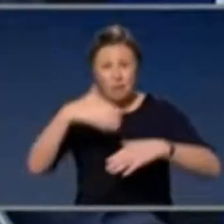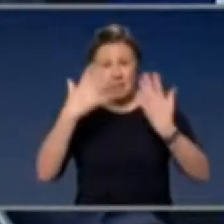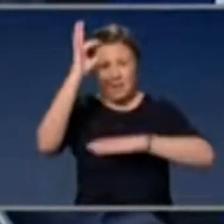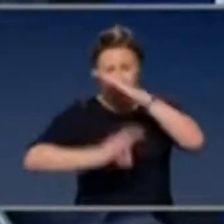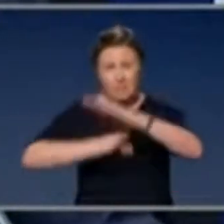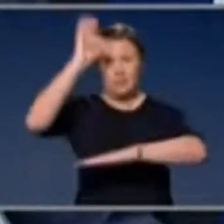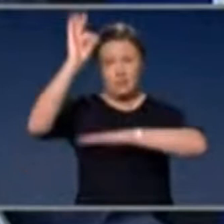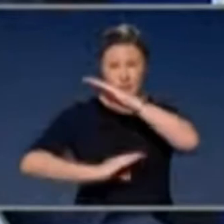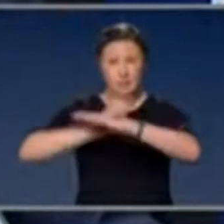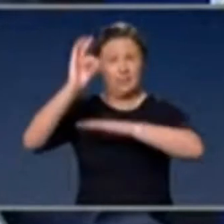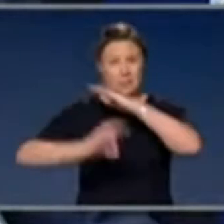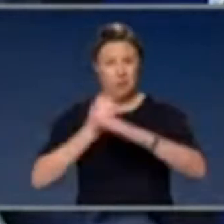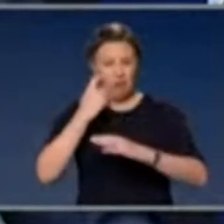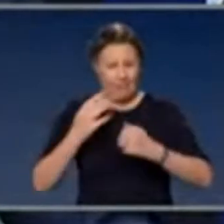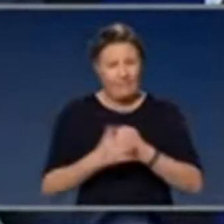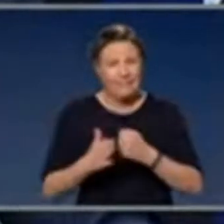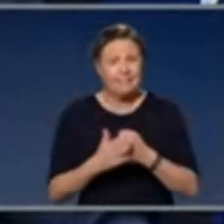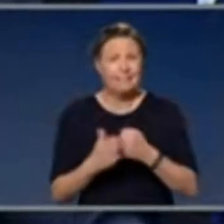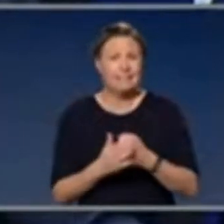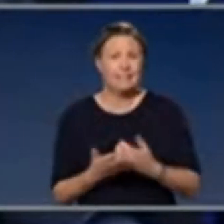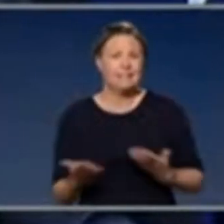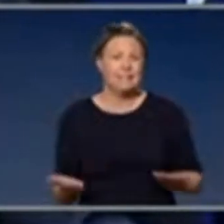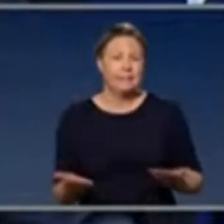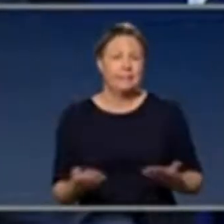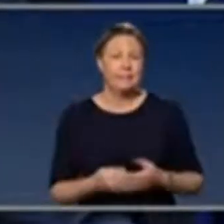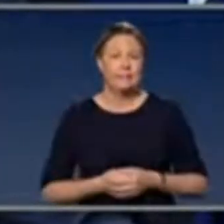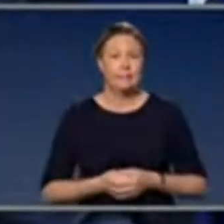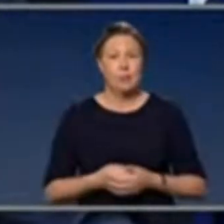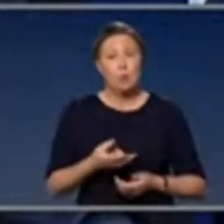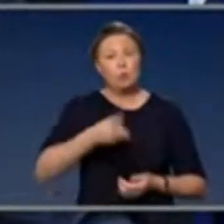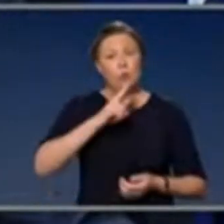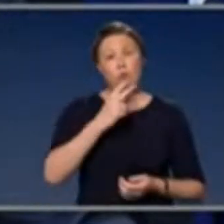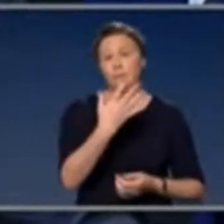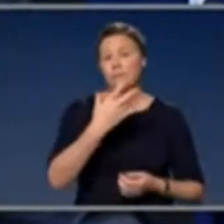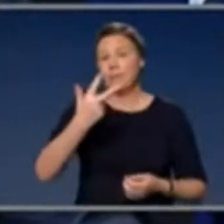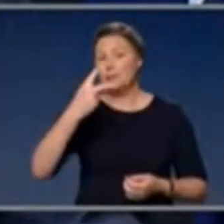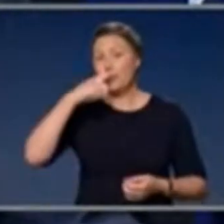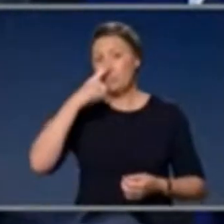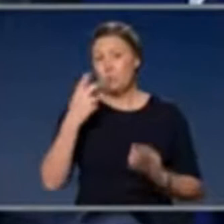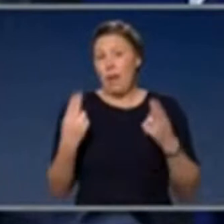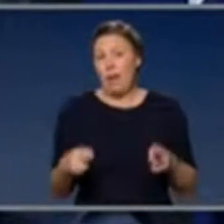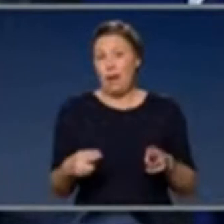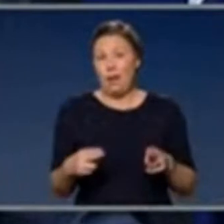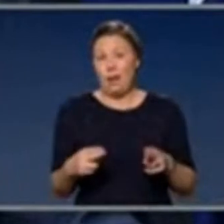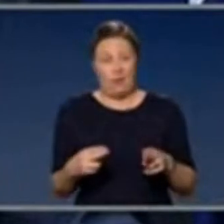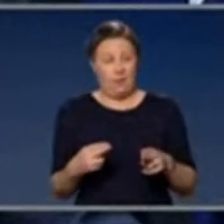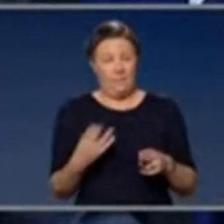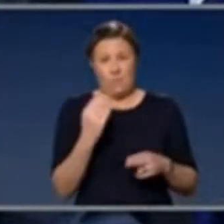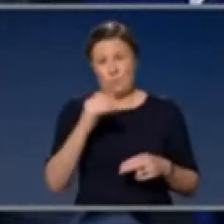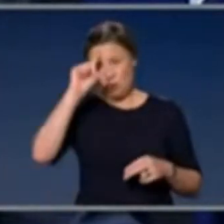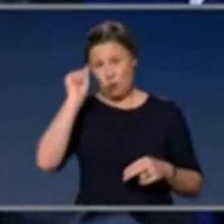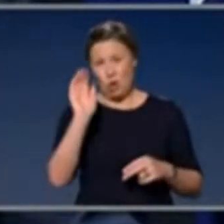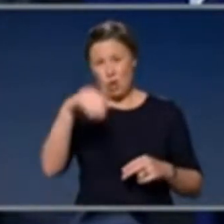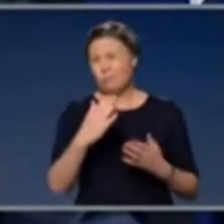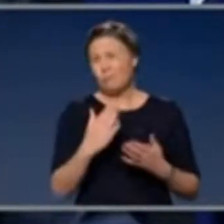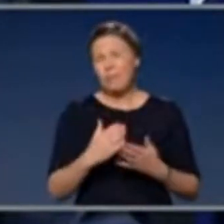and on occasion, and as important as these figures are, 258 people have passed away. I mean, they are tragic stories for